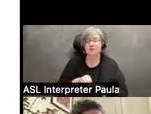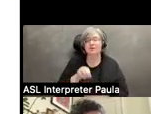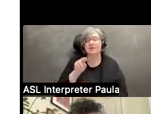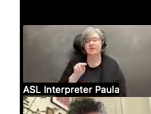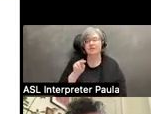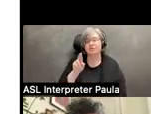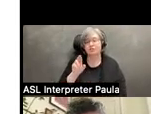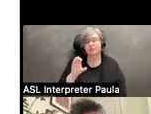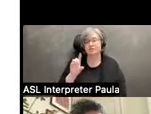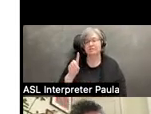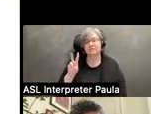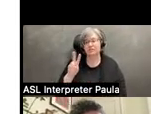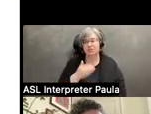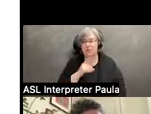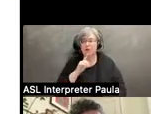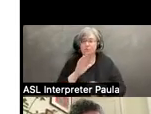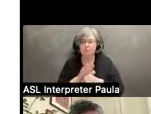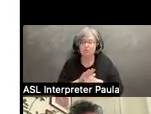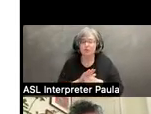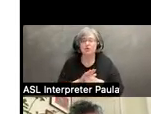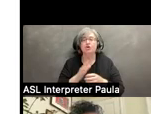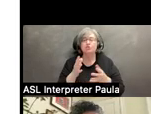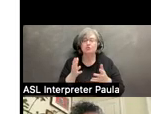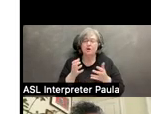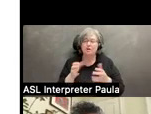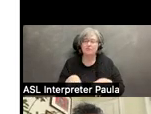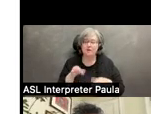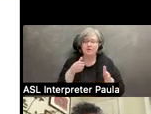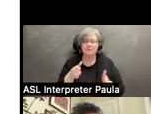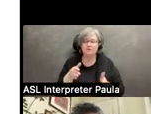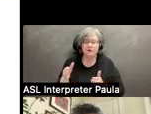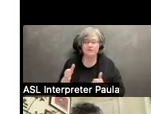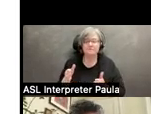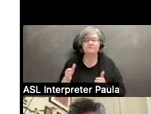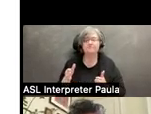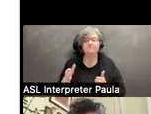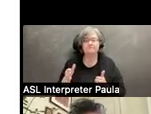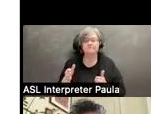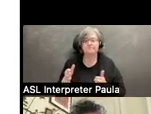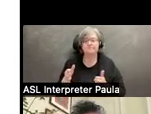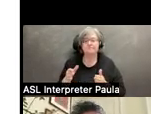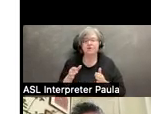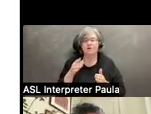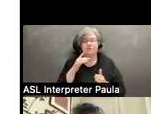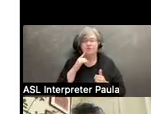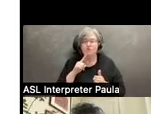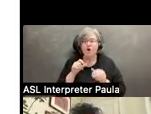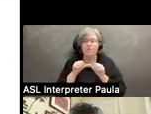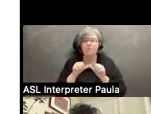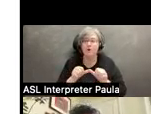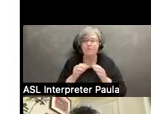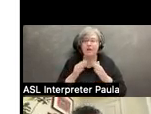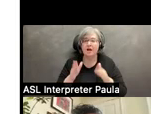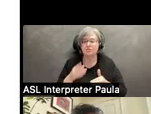Violence commitment to seeking pathways to permanent housing for